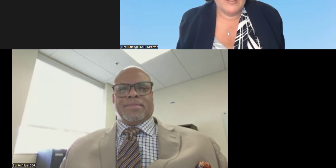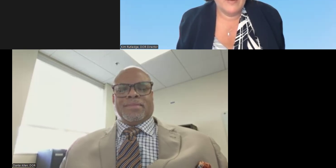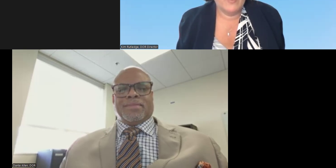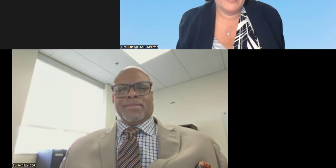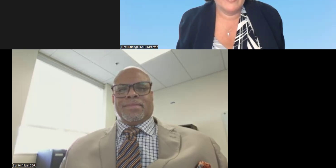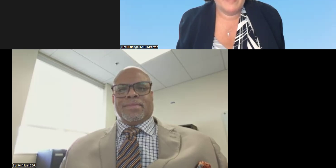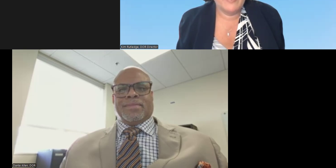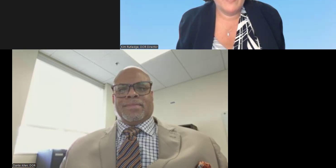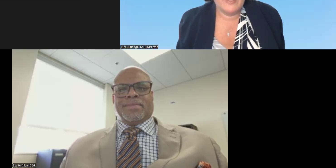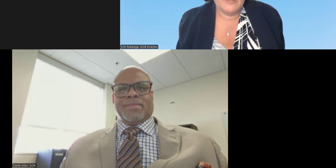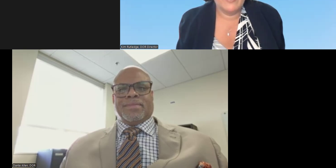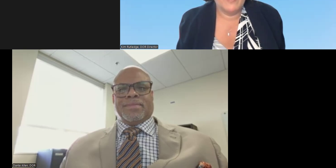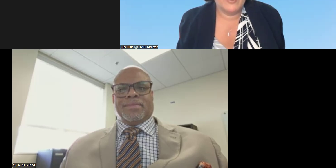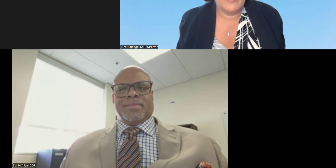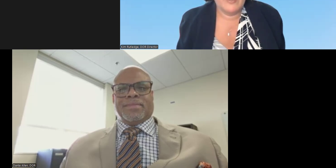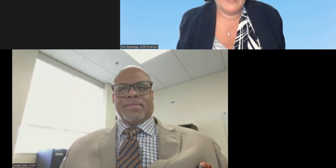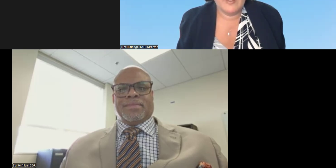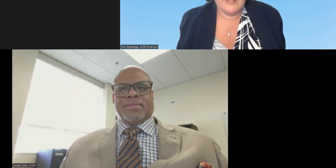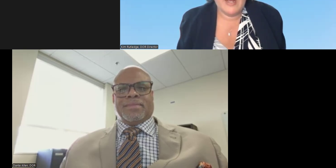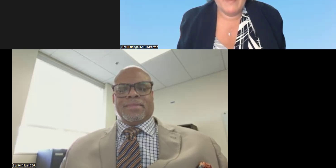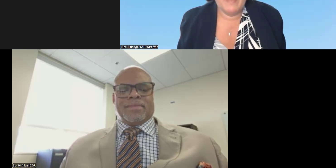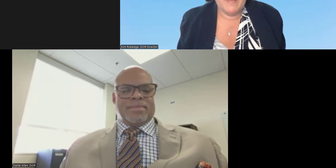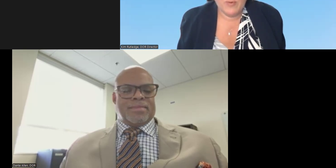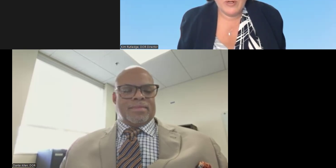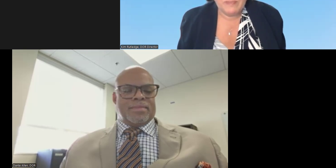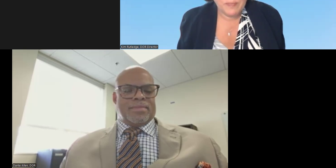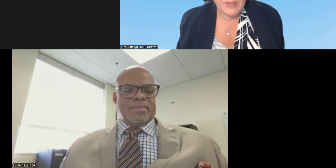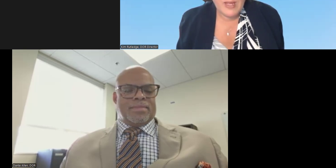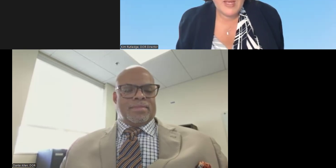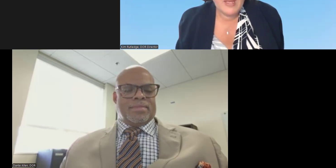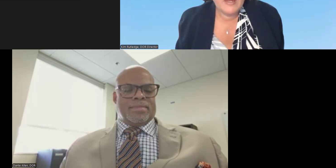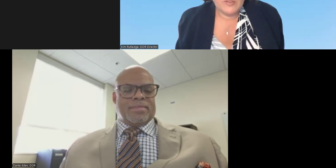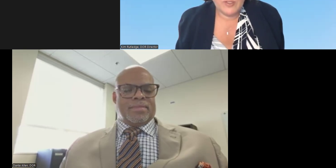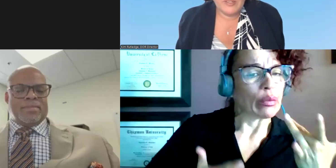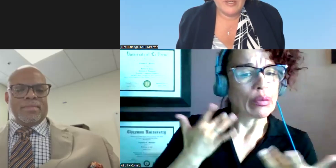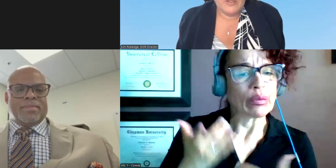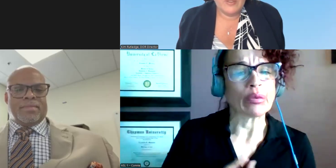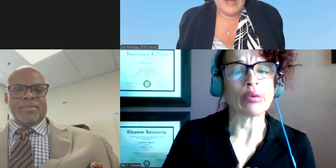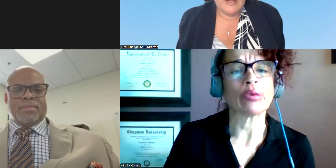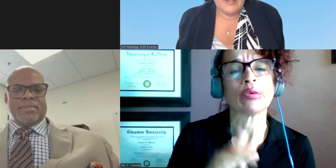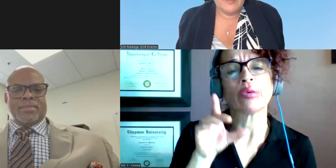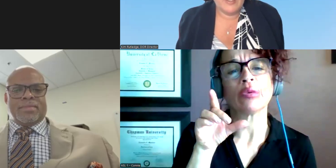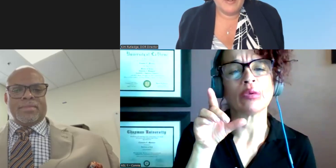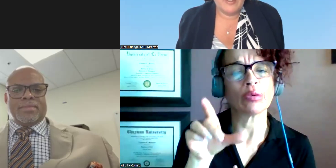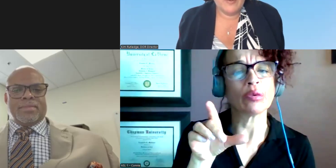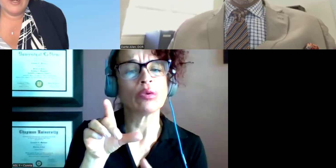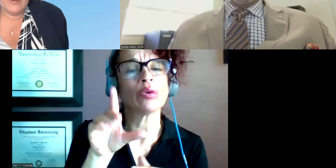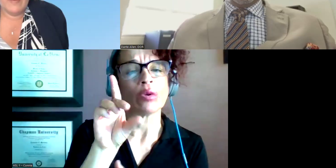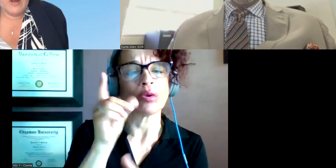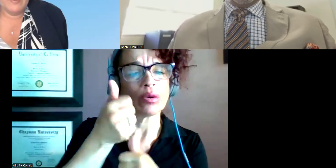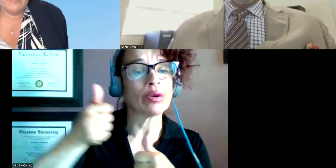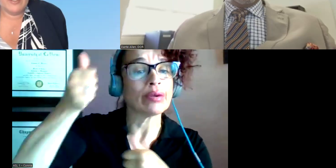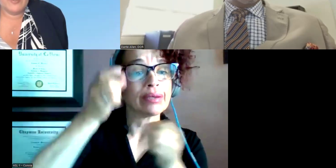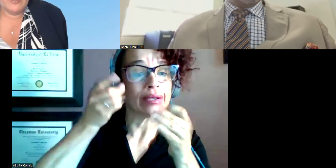has done a lot of work in our space over the years, and we're just really excited to have him on board. So Dante Q. Allen is the Deputy Director